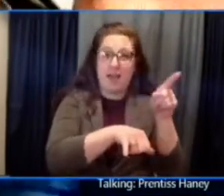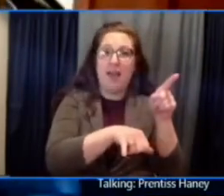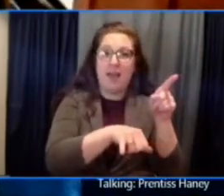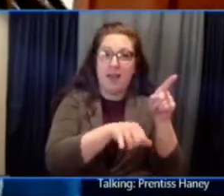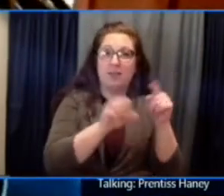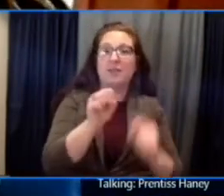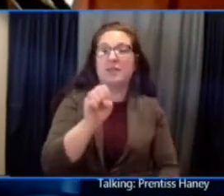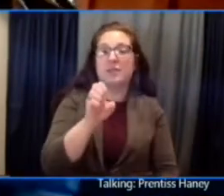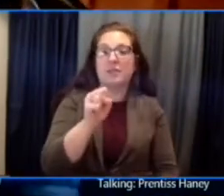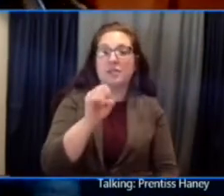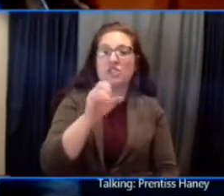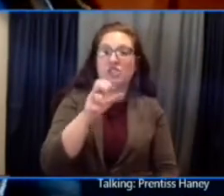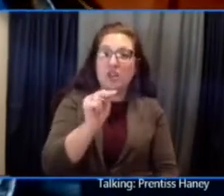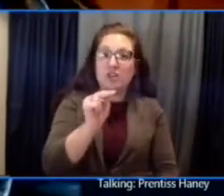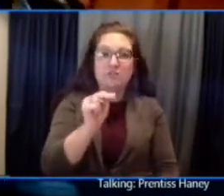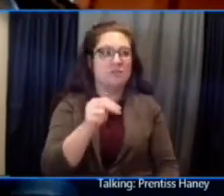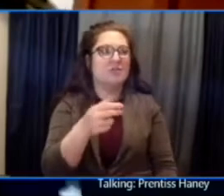have brought my tambourine.